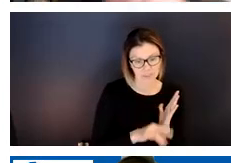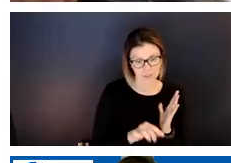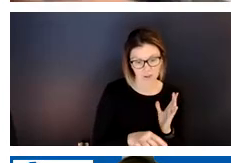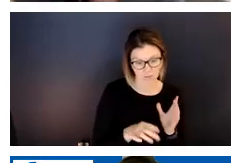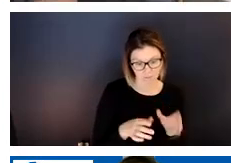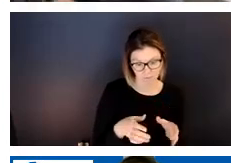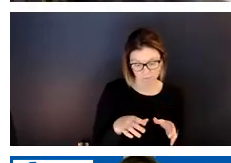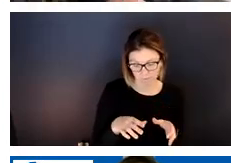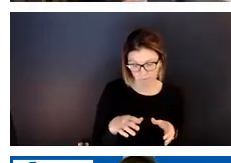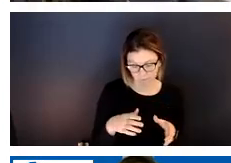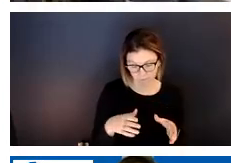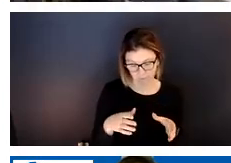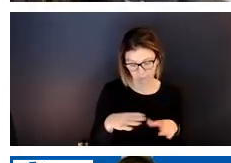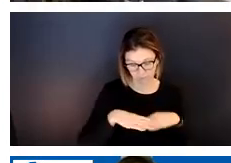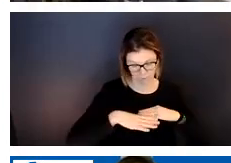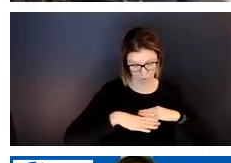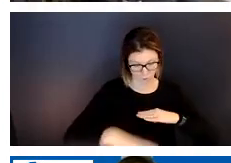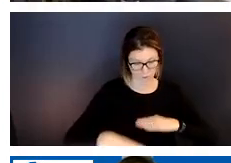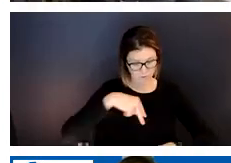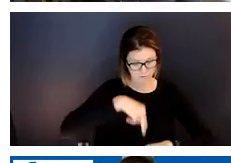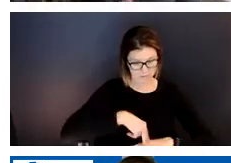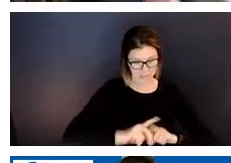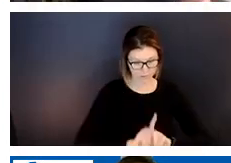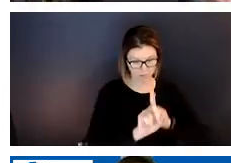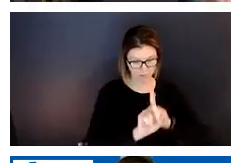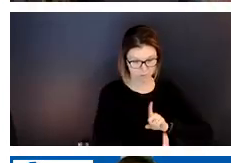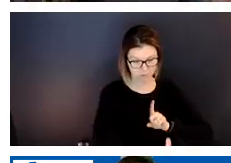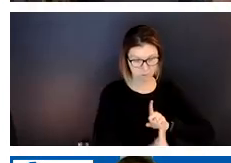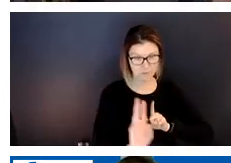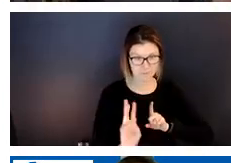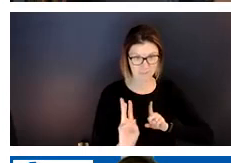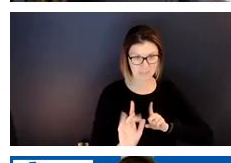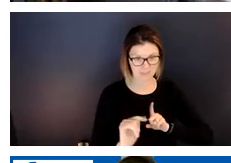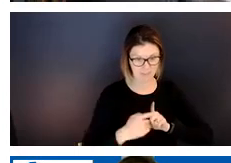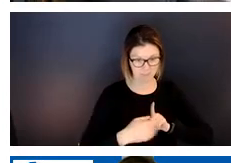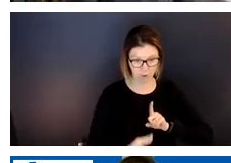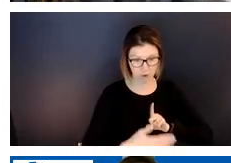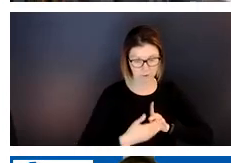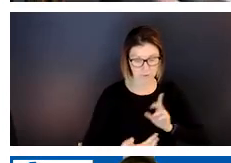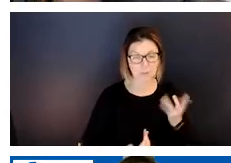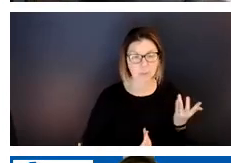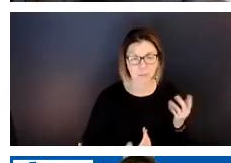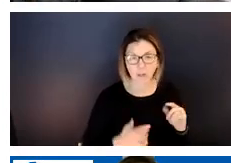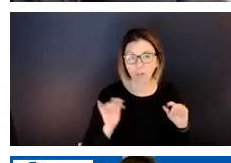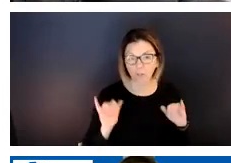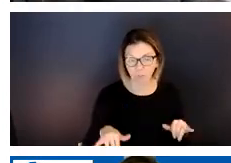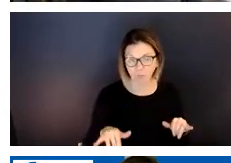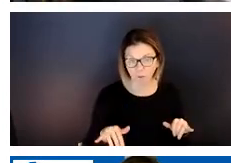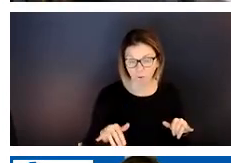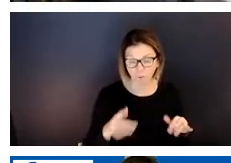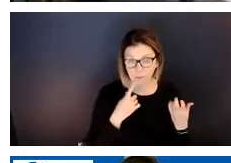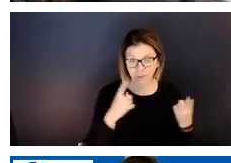telling you where to stand to keep yourself 6 feet apart. Those are things can be effective